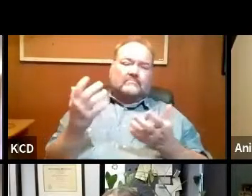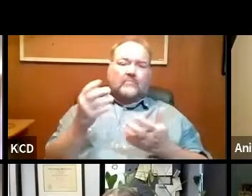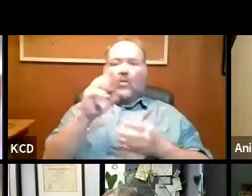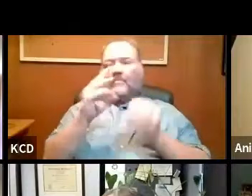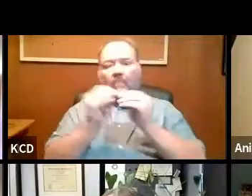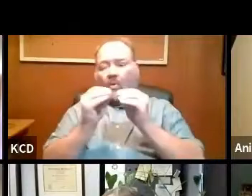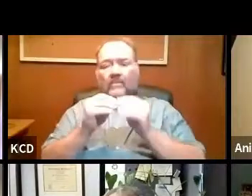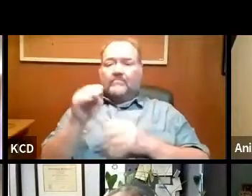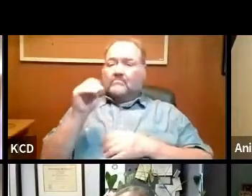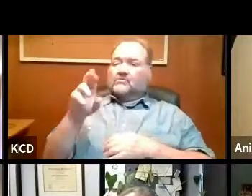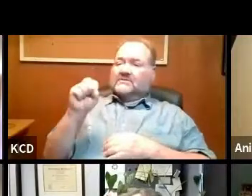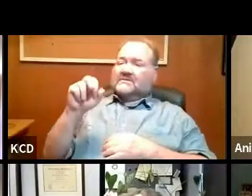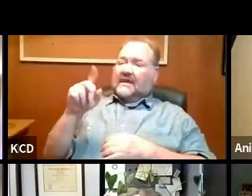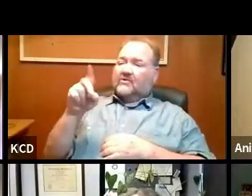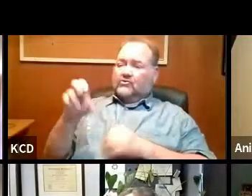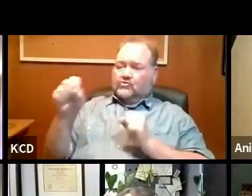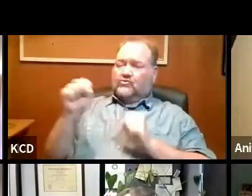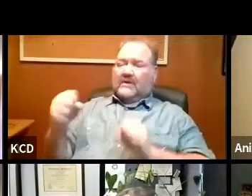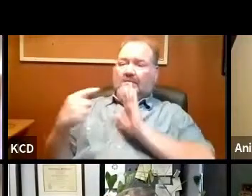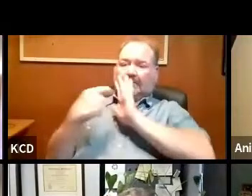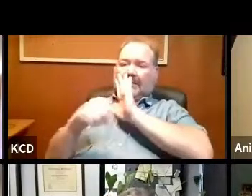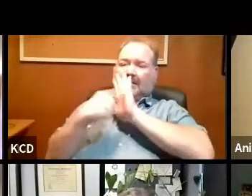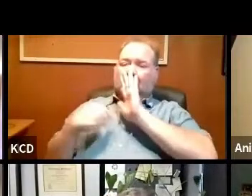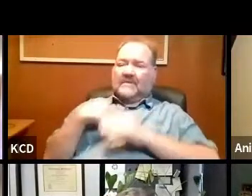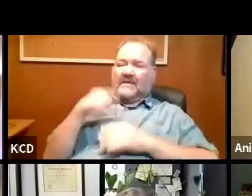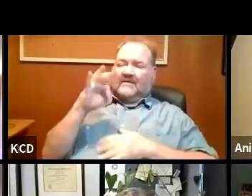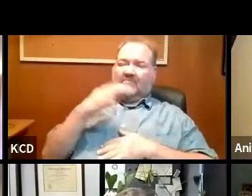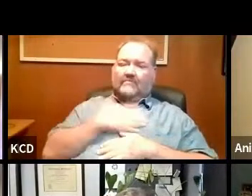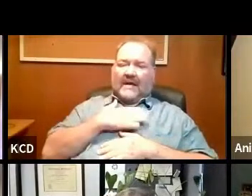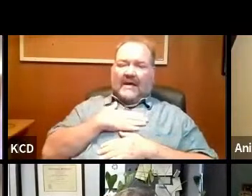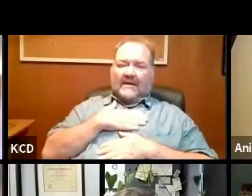Mr. Sanders, you can correct me if my